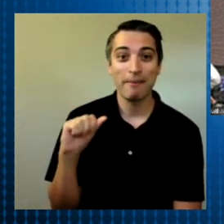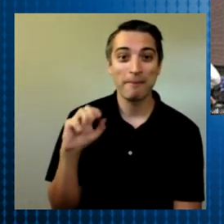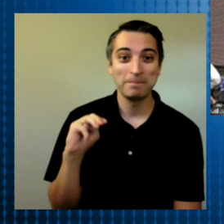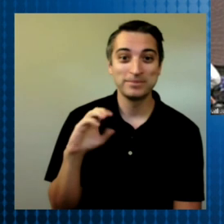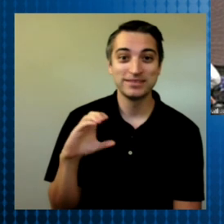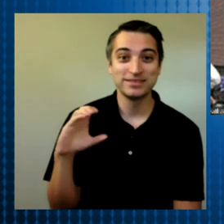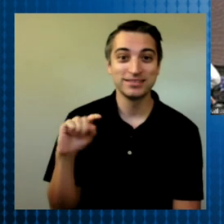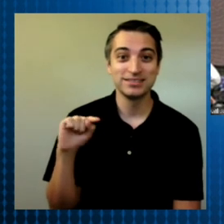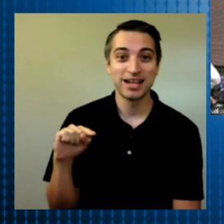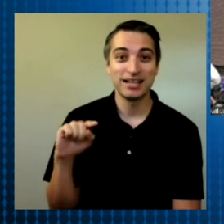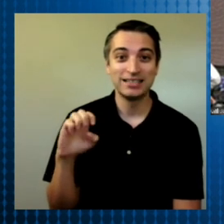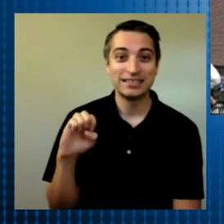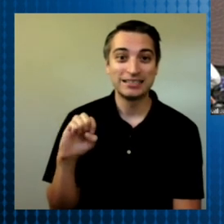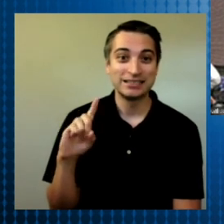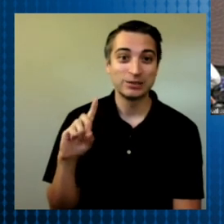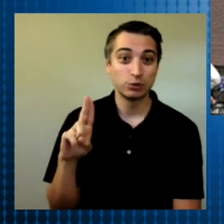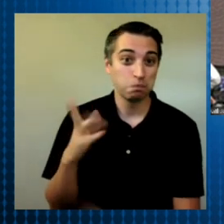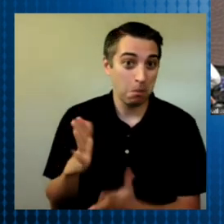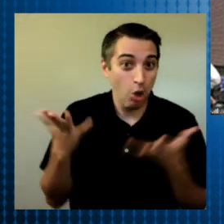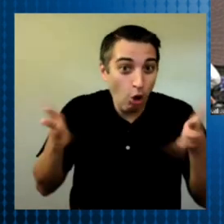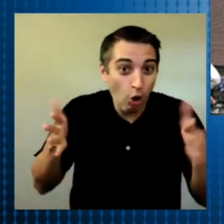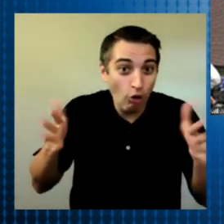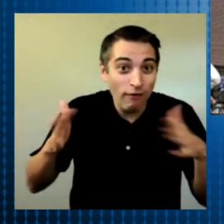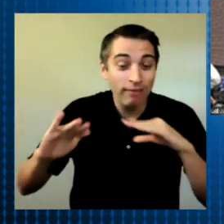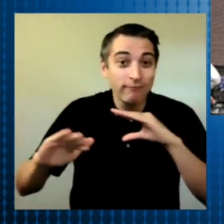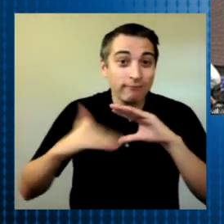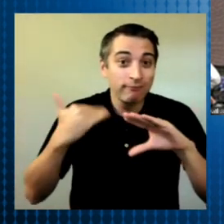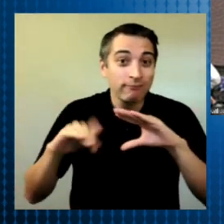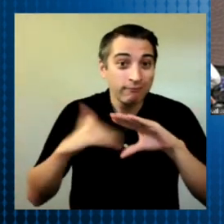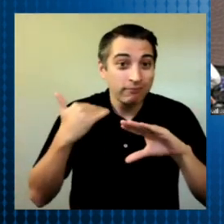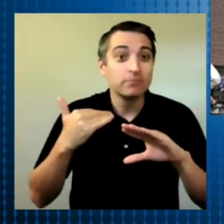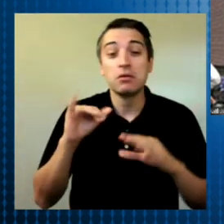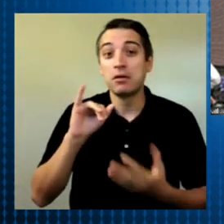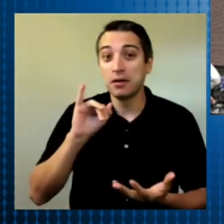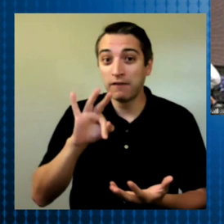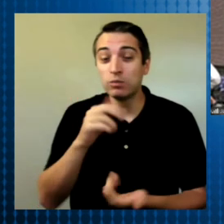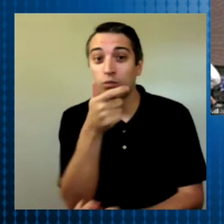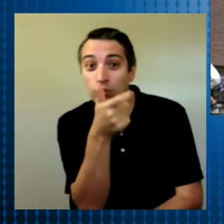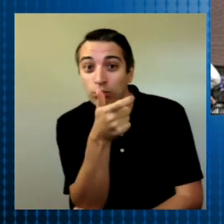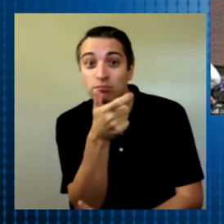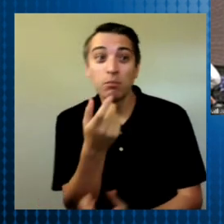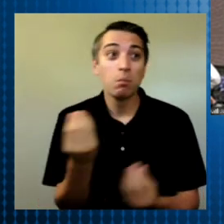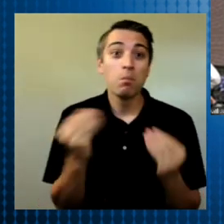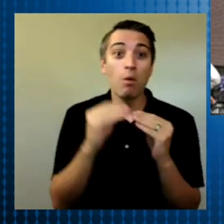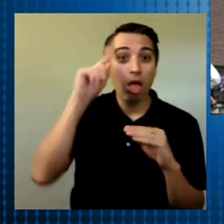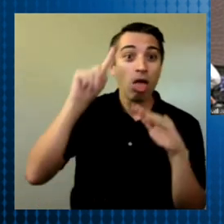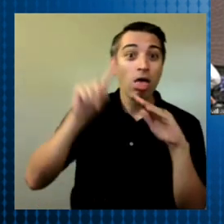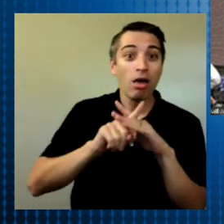foundation@mcc.edu. Some of you may have submitted some questions already, but I'm sure you're going to have lots of other questions